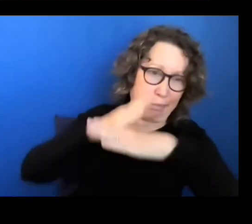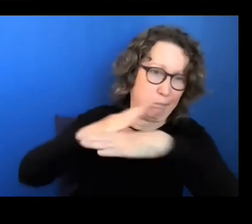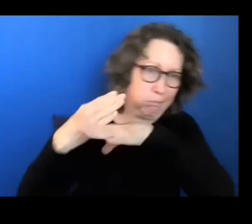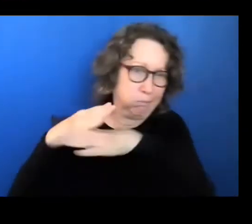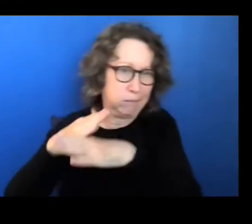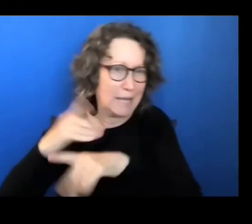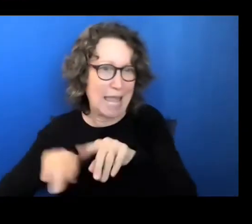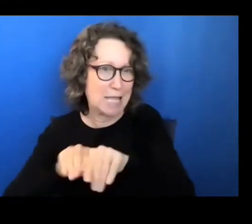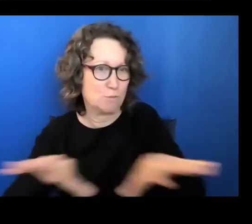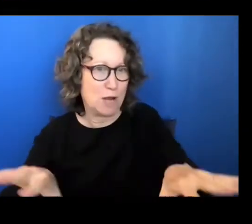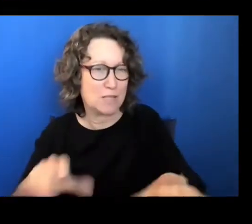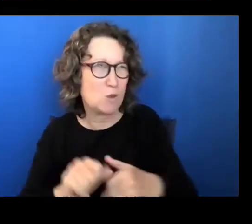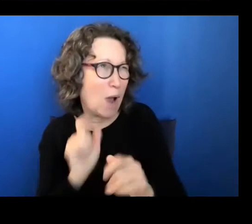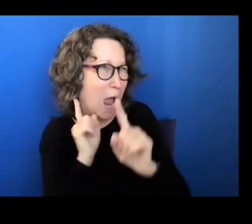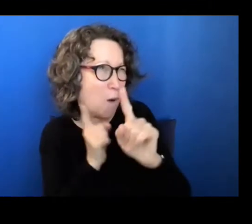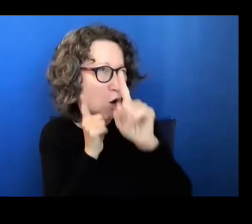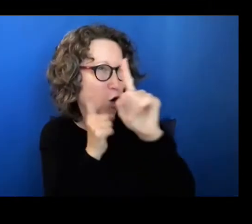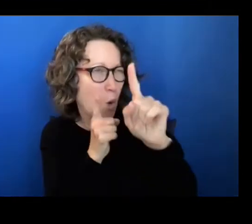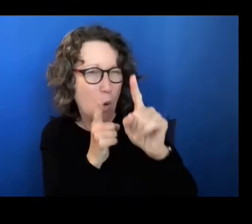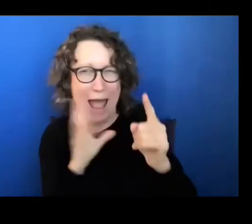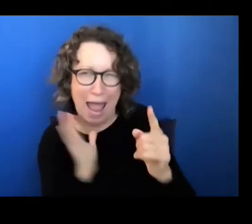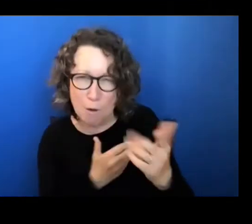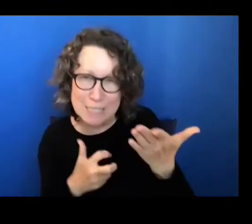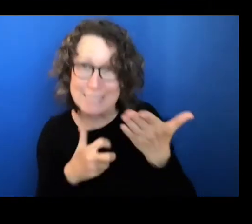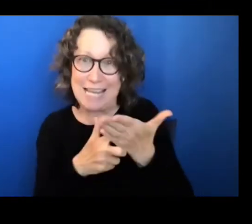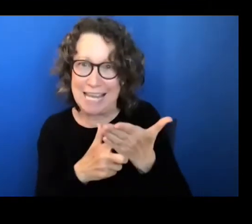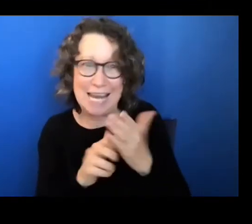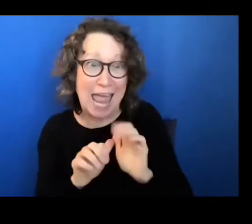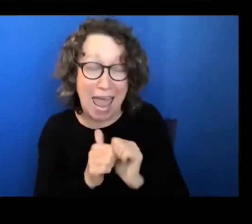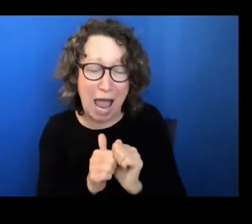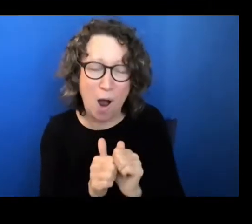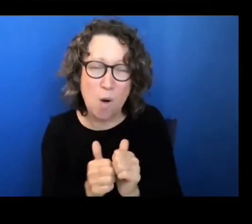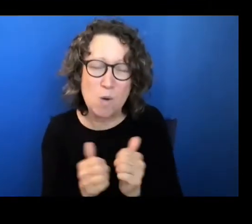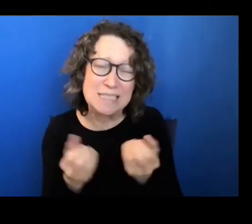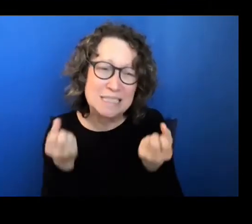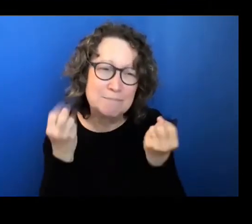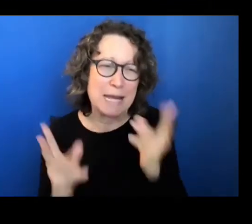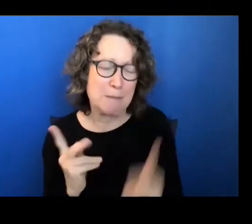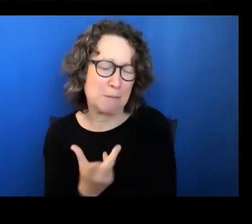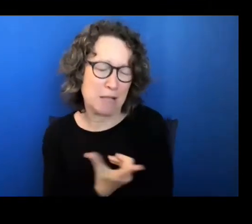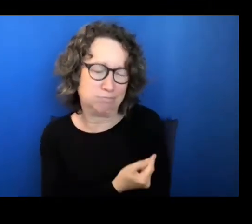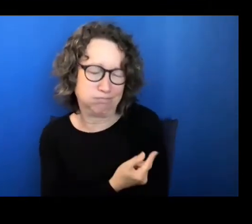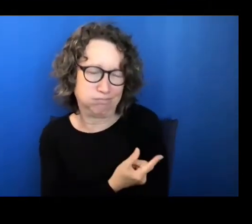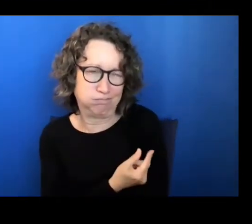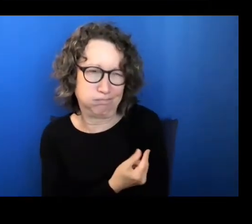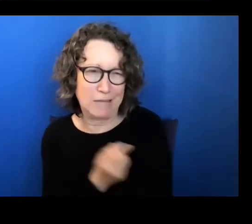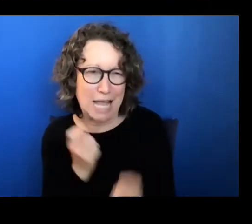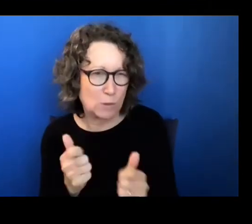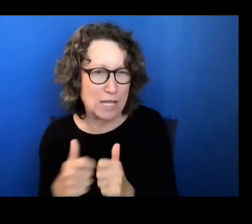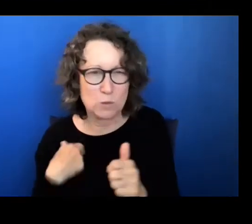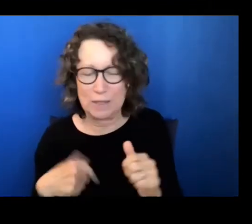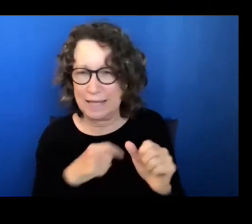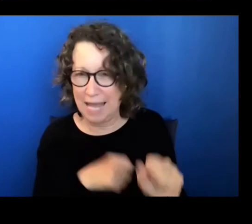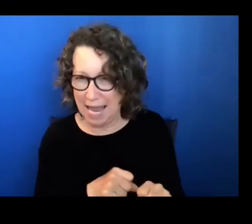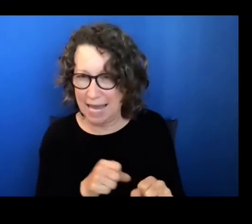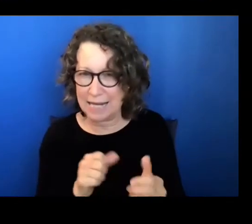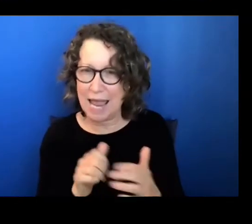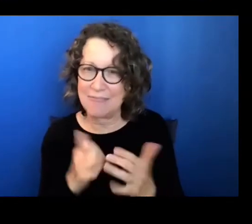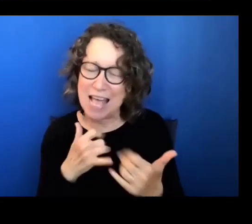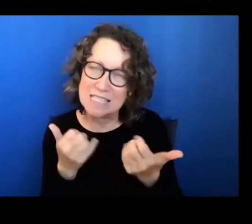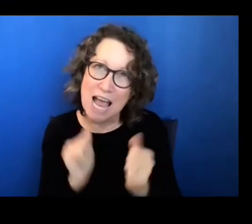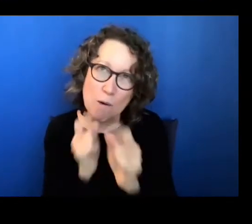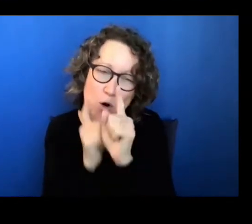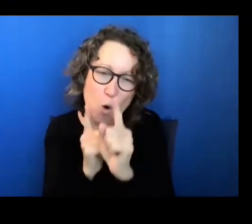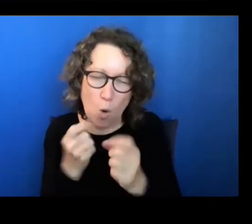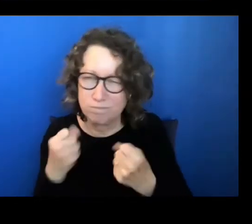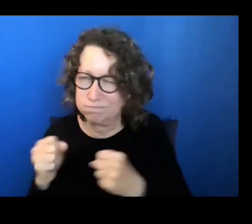is basically our golden ticket out of this pandemic, is to get as many people vaccinated as quickly as possible. And that's what we are attempting to